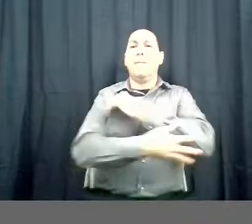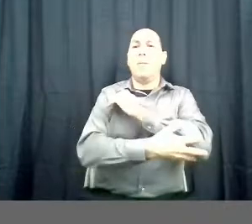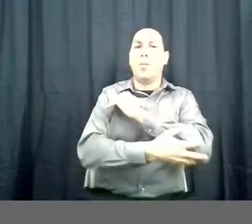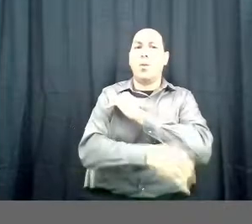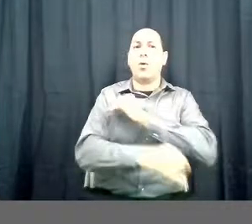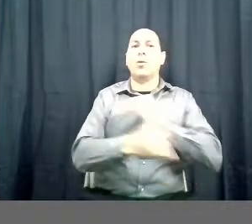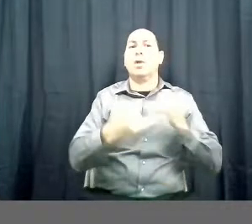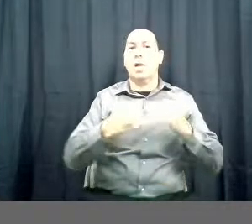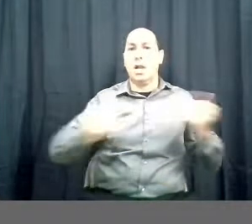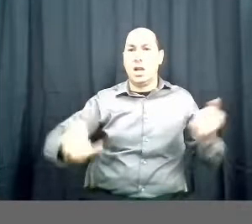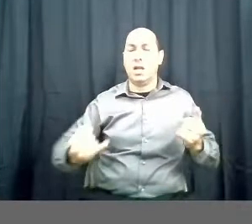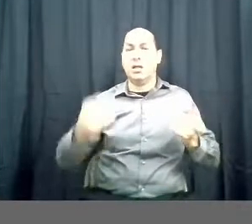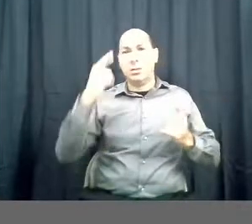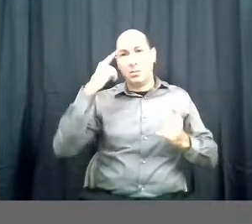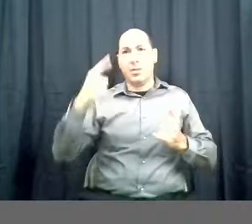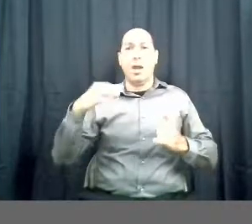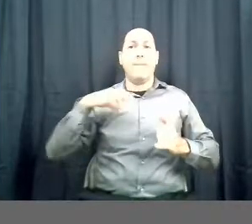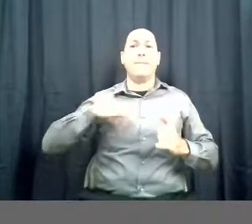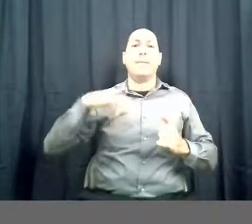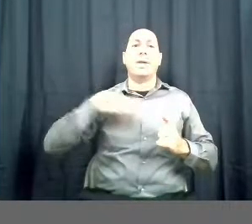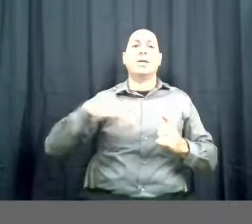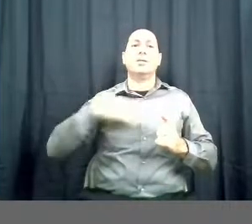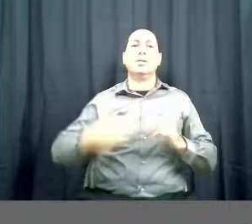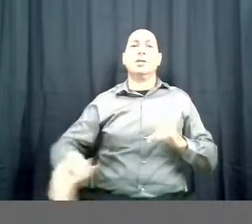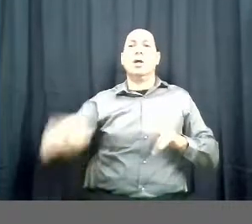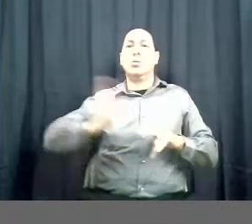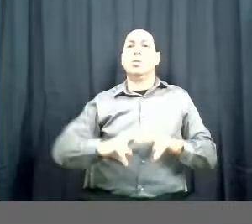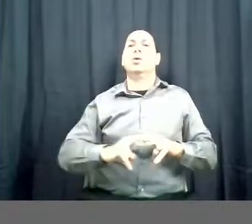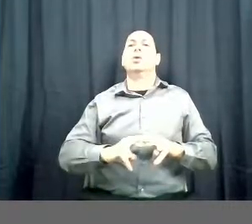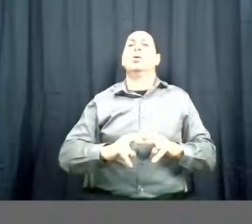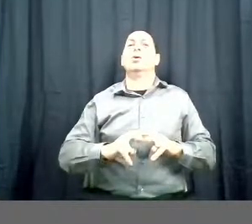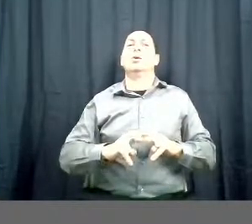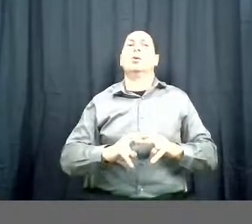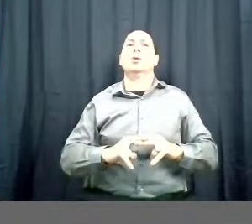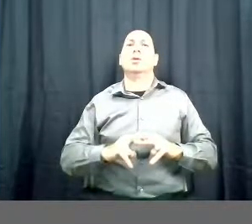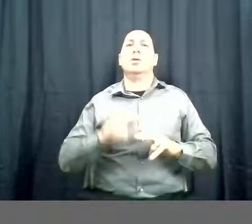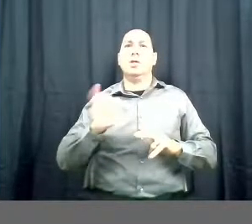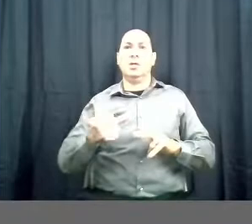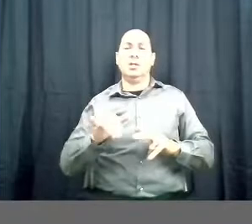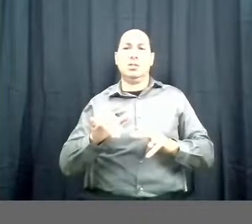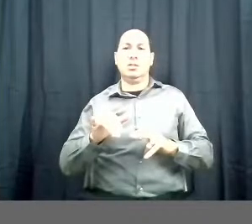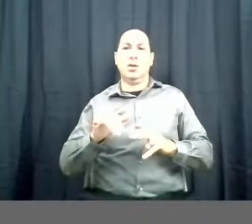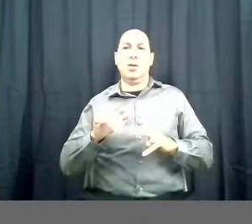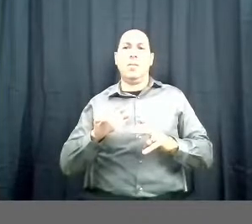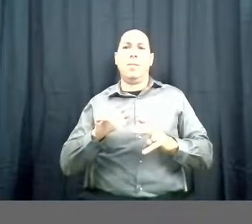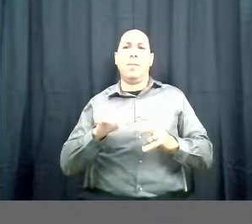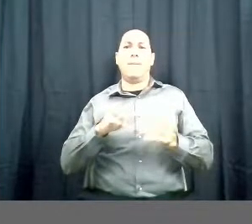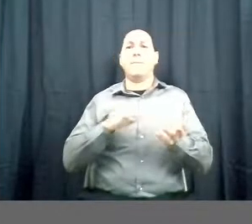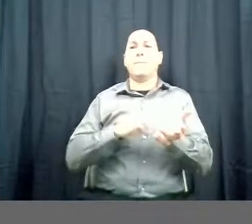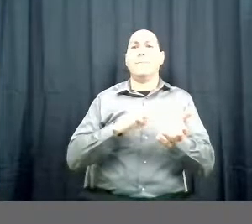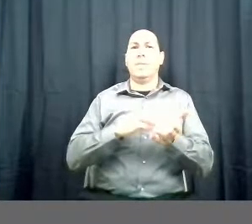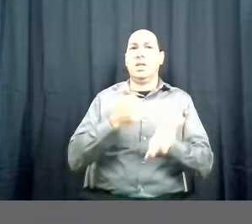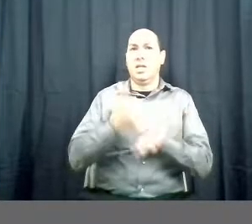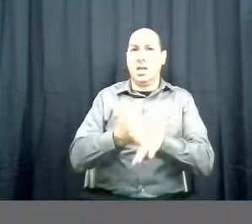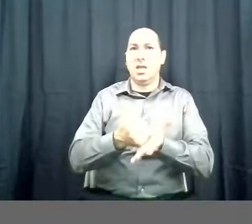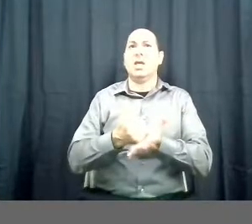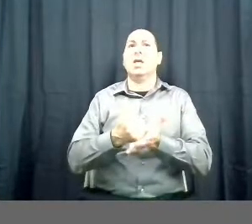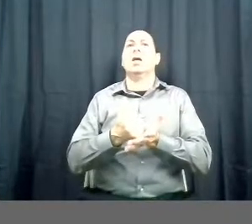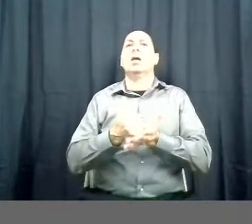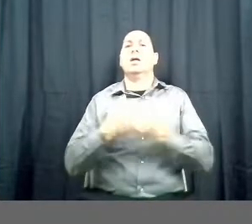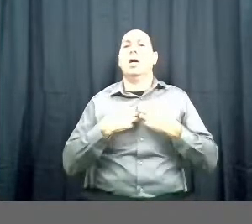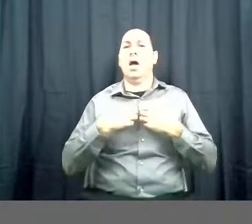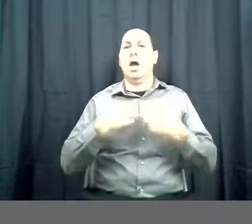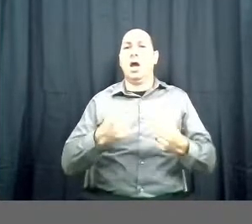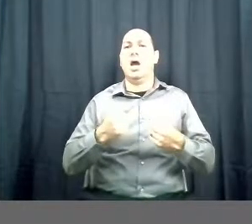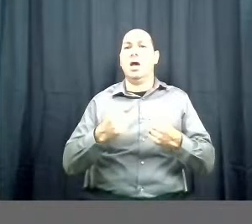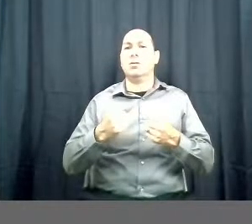benefit 200,000 additional lives into the Medicaid healthcare plan. After that meeting, the Oversight Board